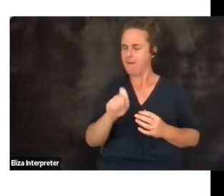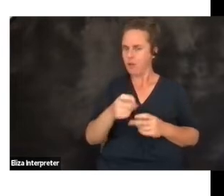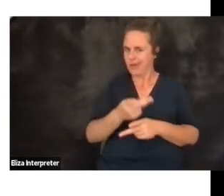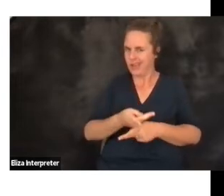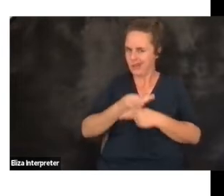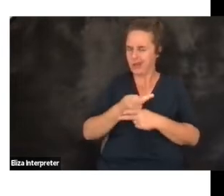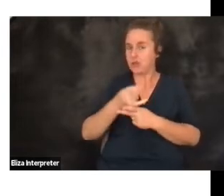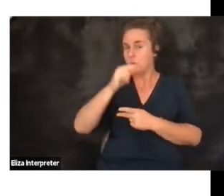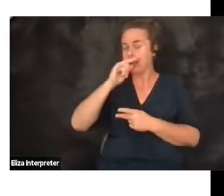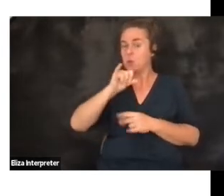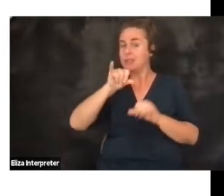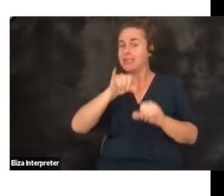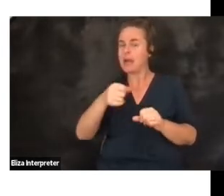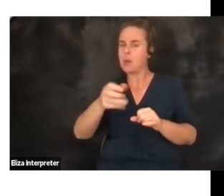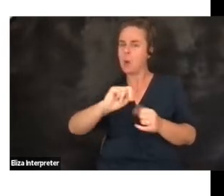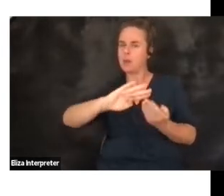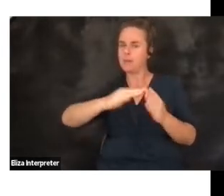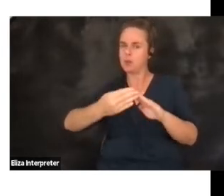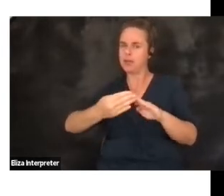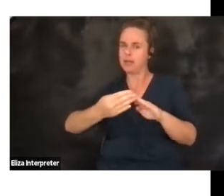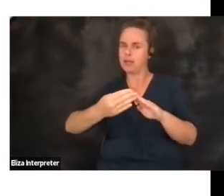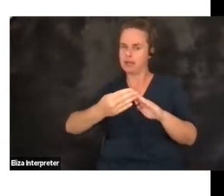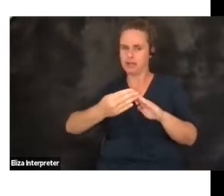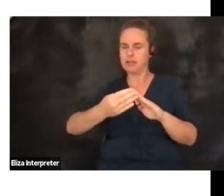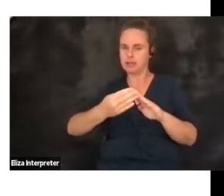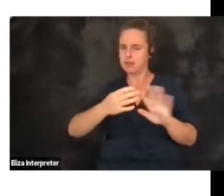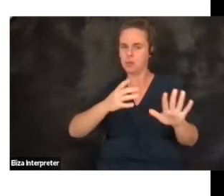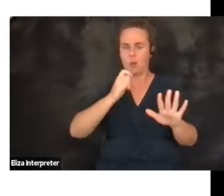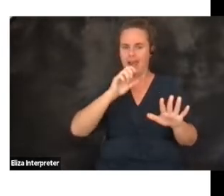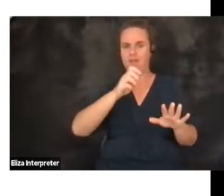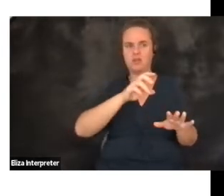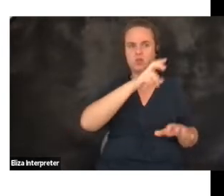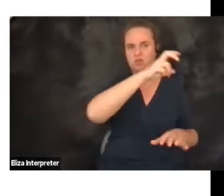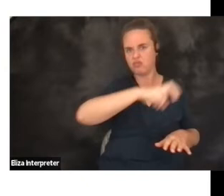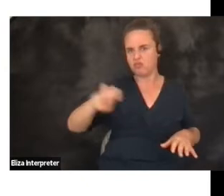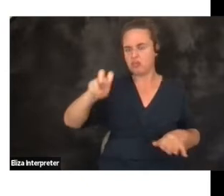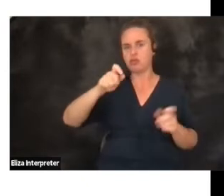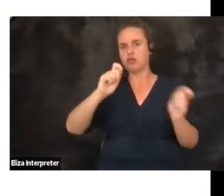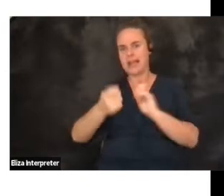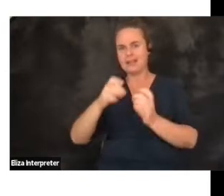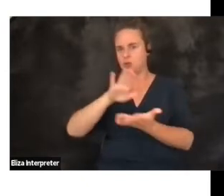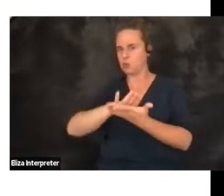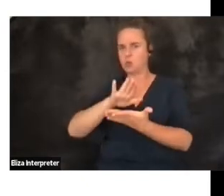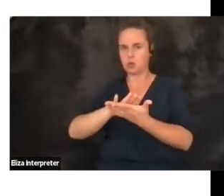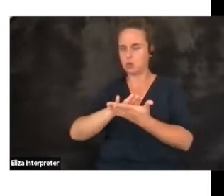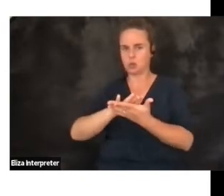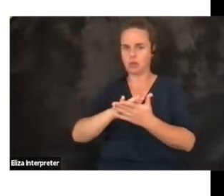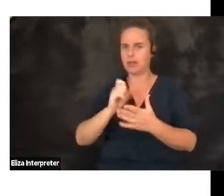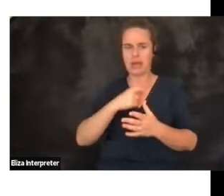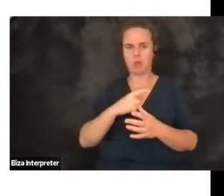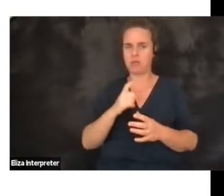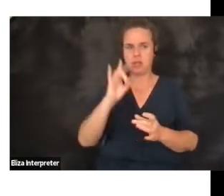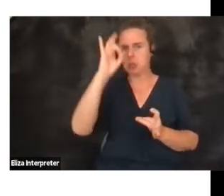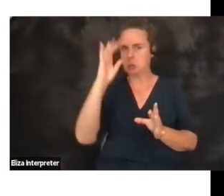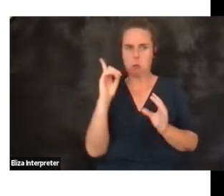that kids could stay in their own community. So they didn't also have to change schools, because that would just be one more disruption for